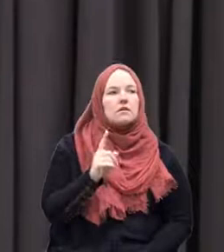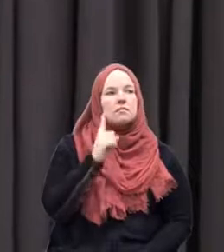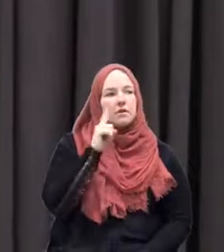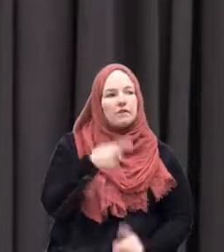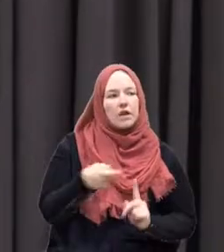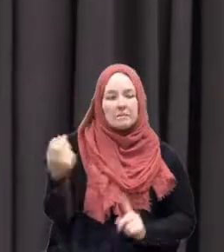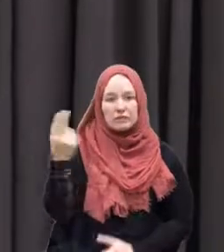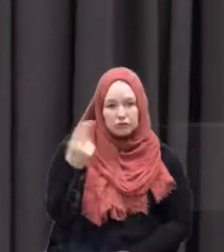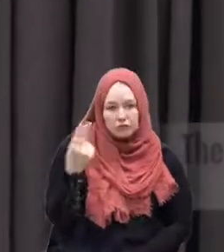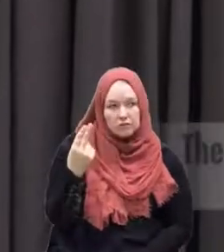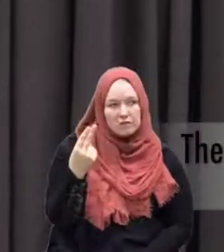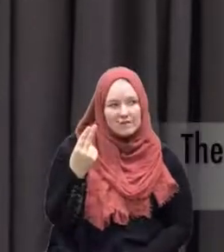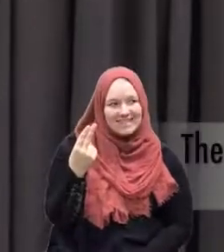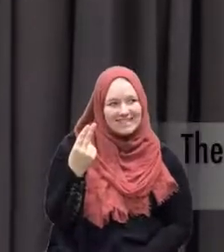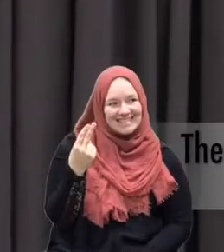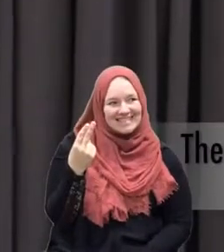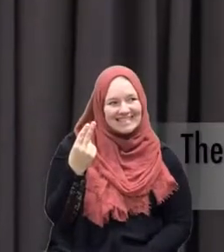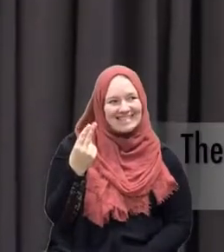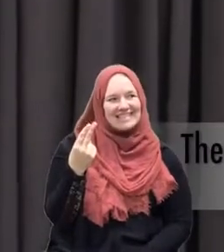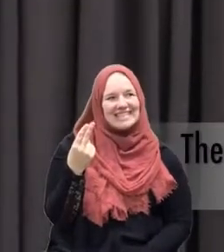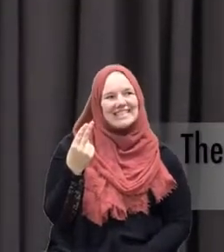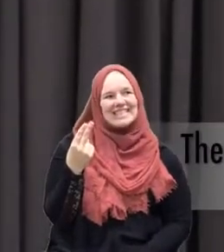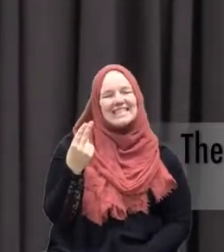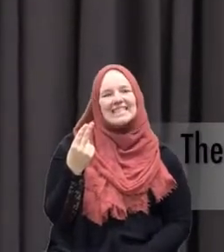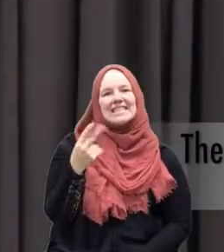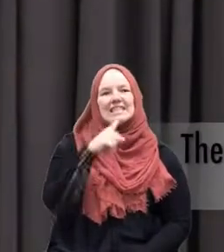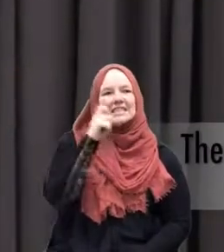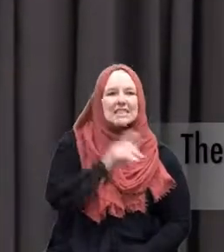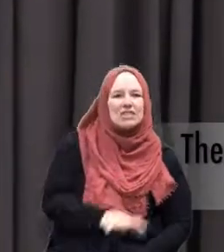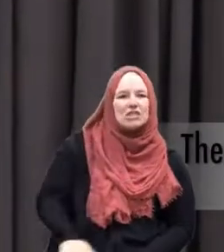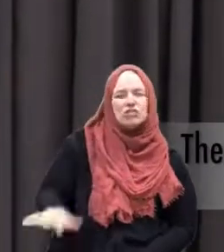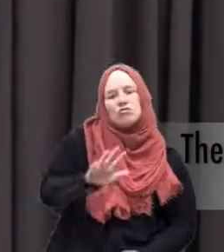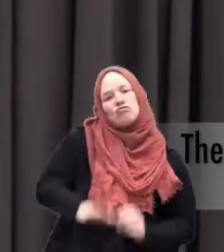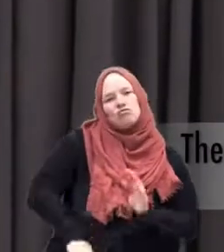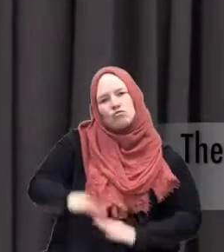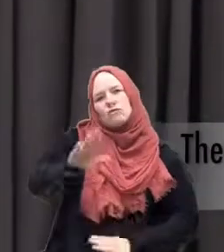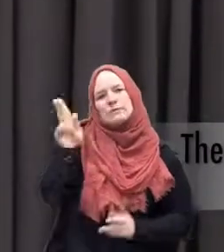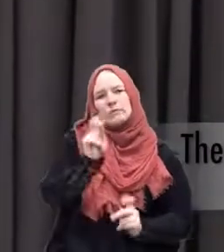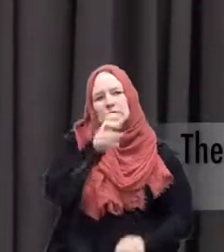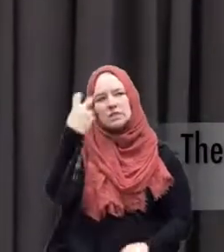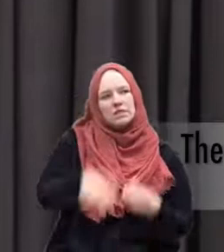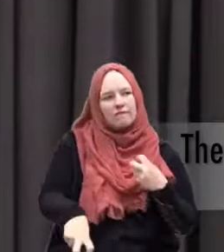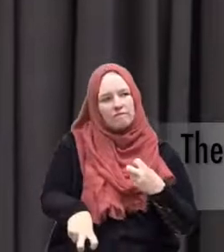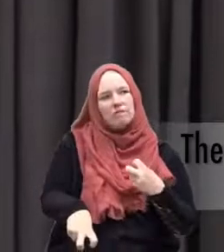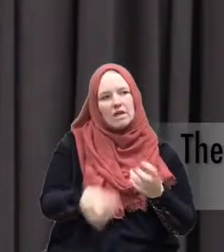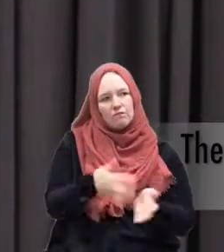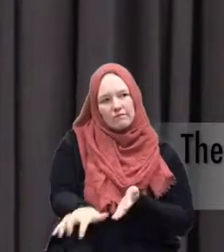But from history, the desert grows up people who are rough and tough.